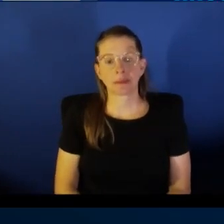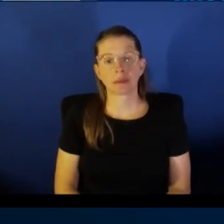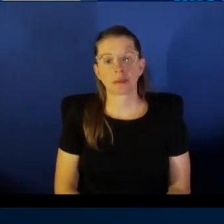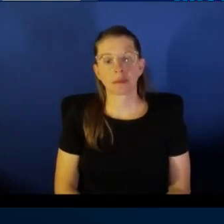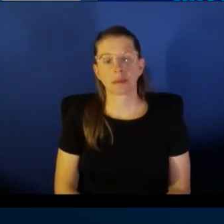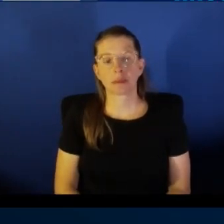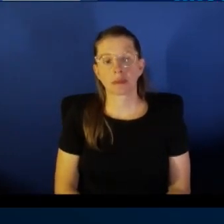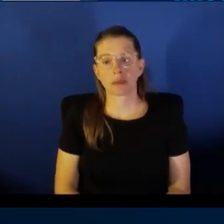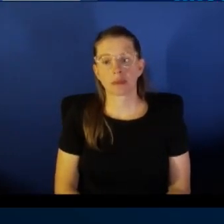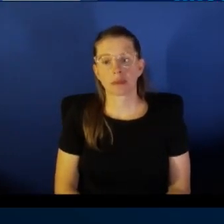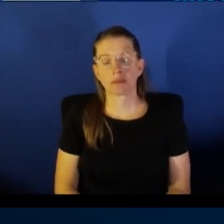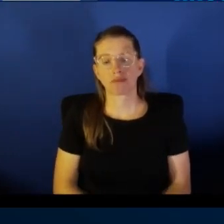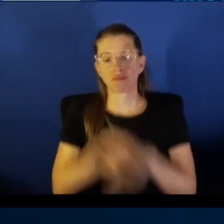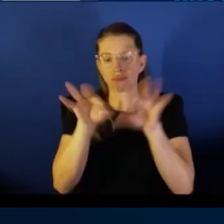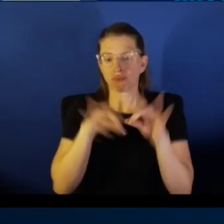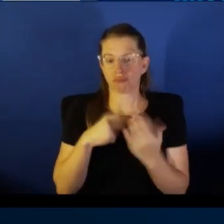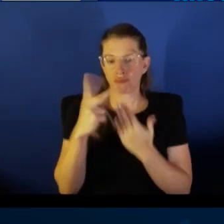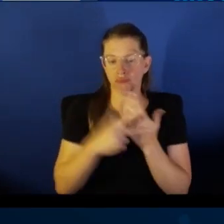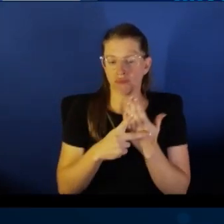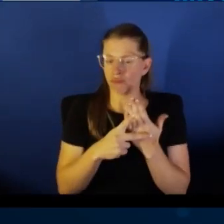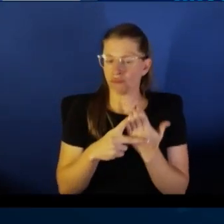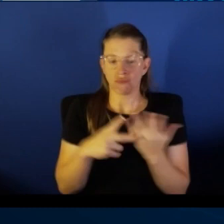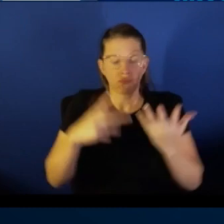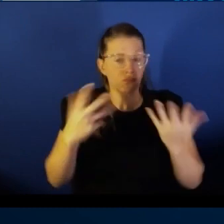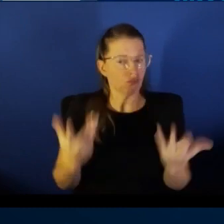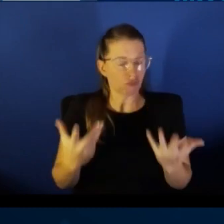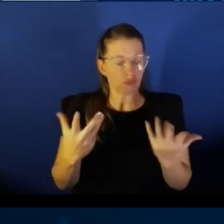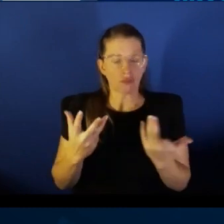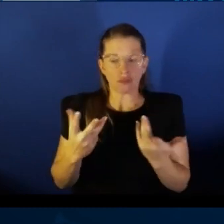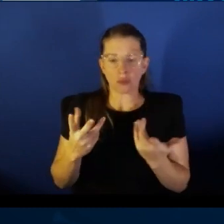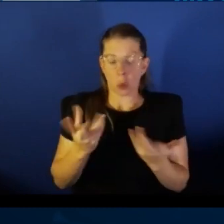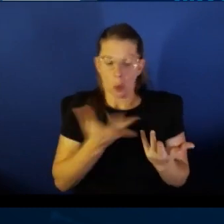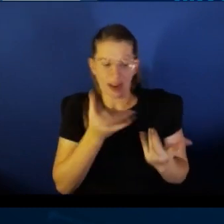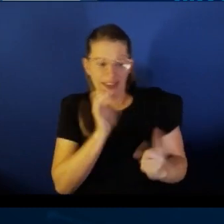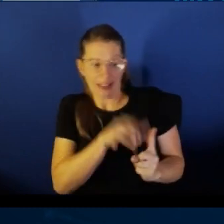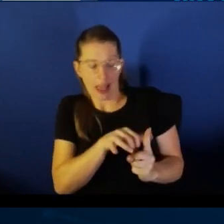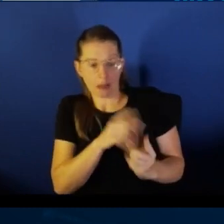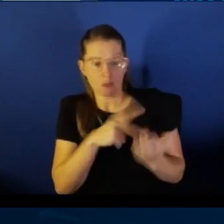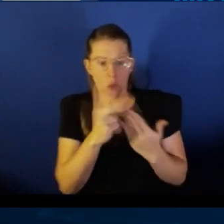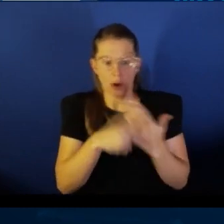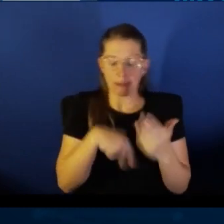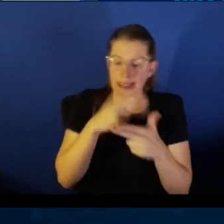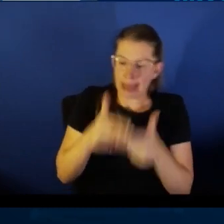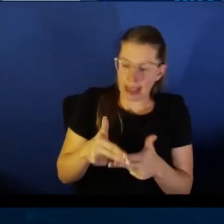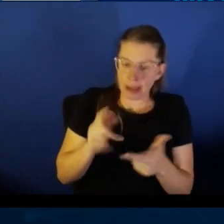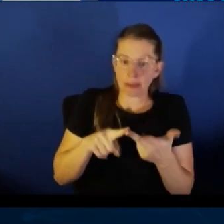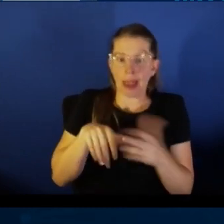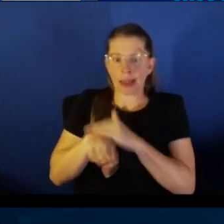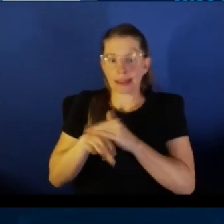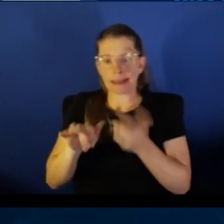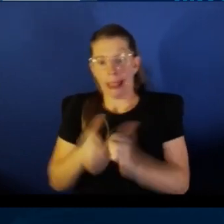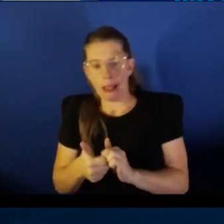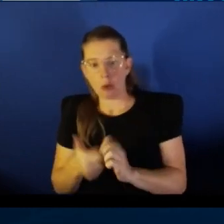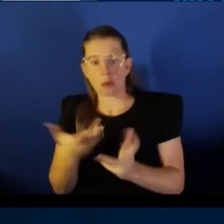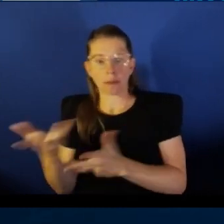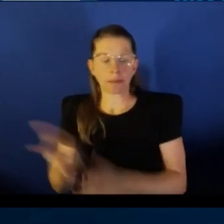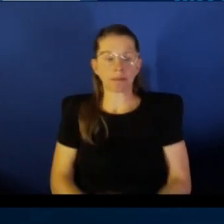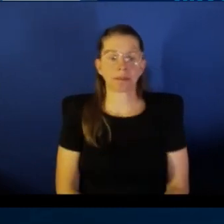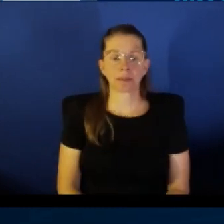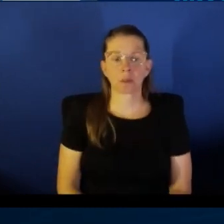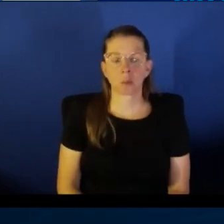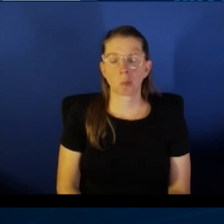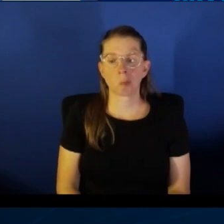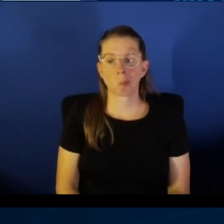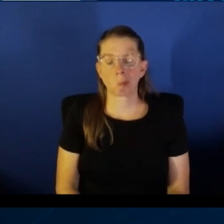program, a little bit about what it is, how people can access it, what the name of the program is, and then what resources you offer families.